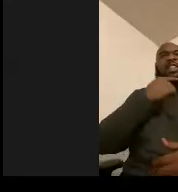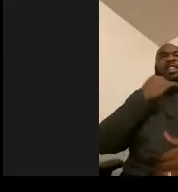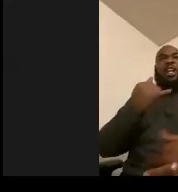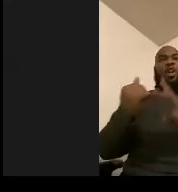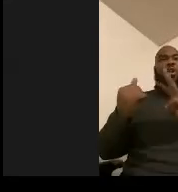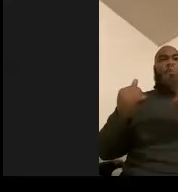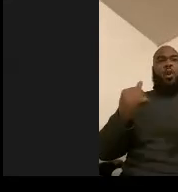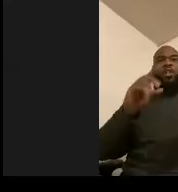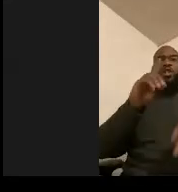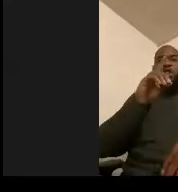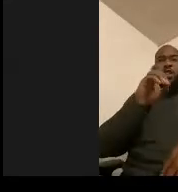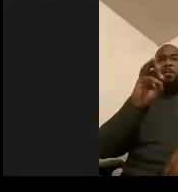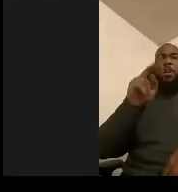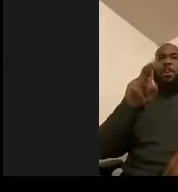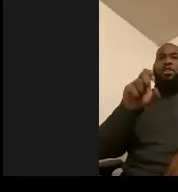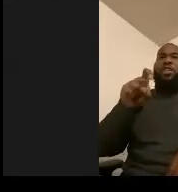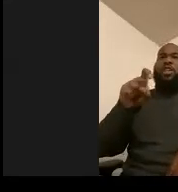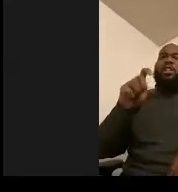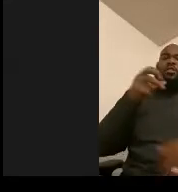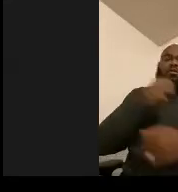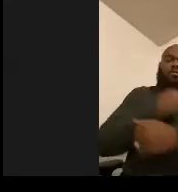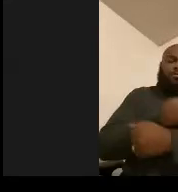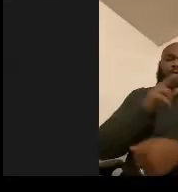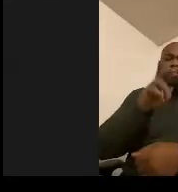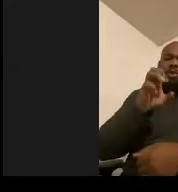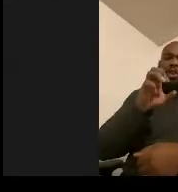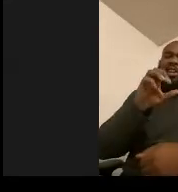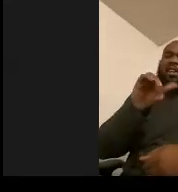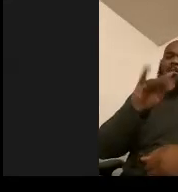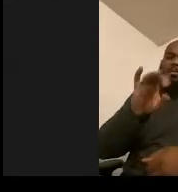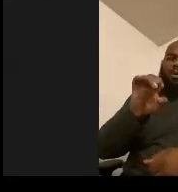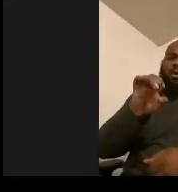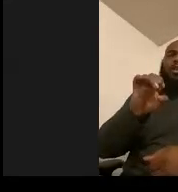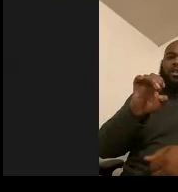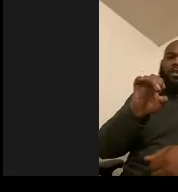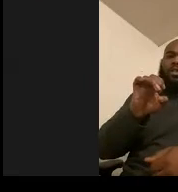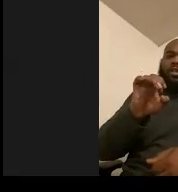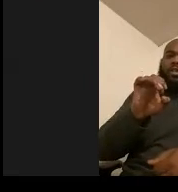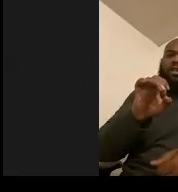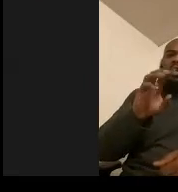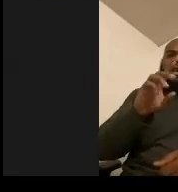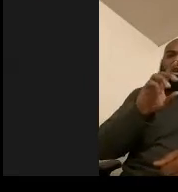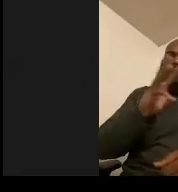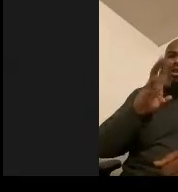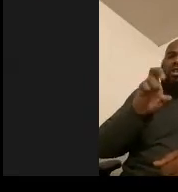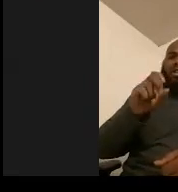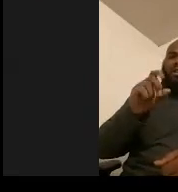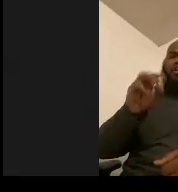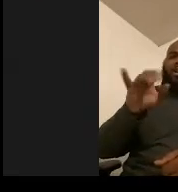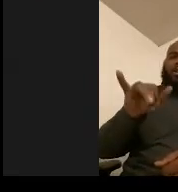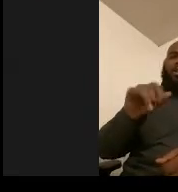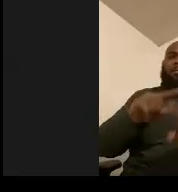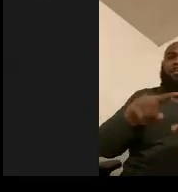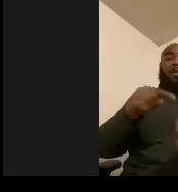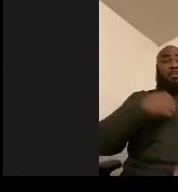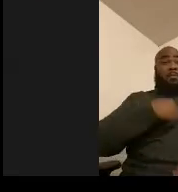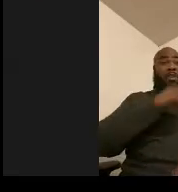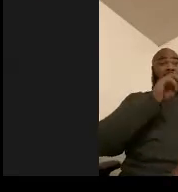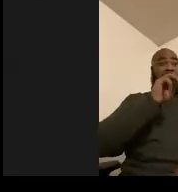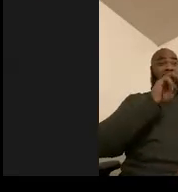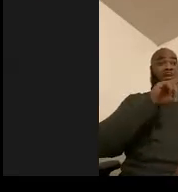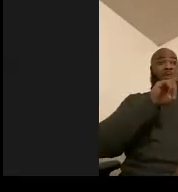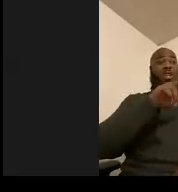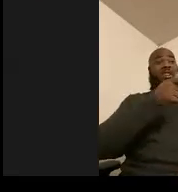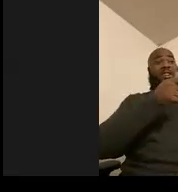spirit. That's where King and I disagree on what Western democracy stands for, but I appreciate his